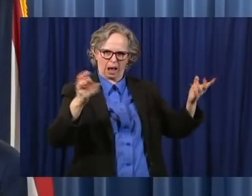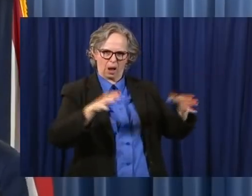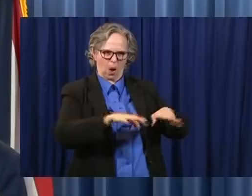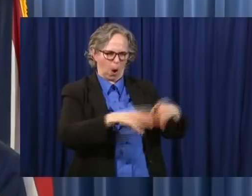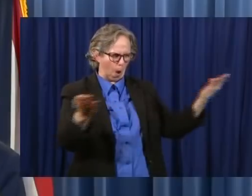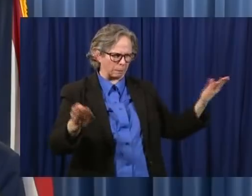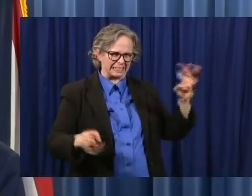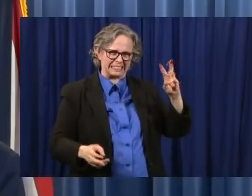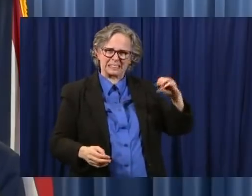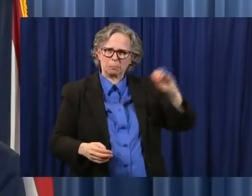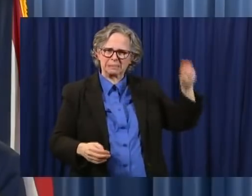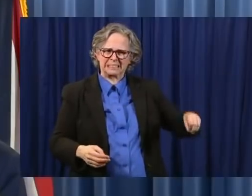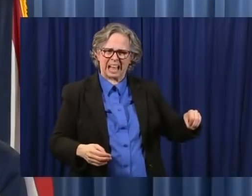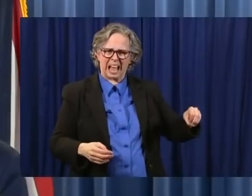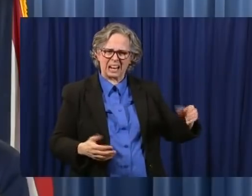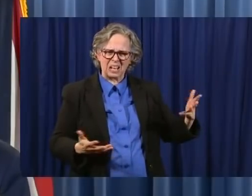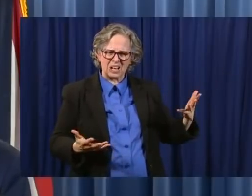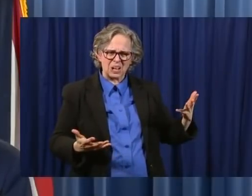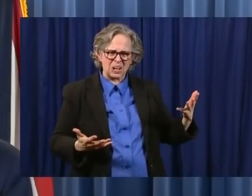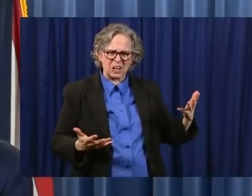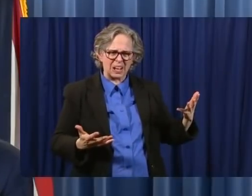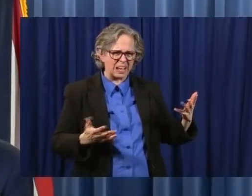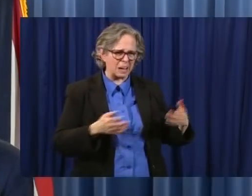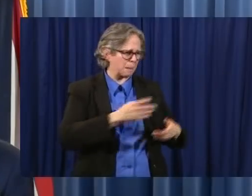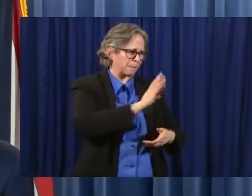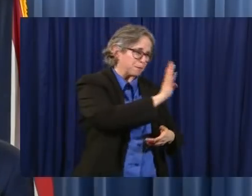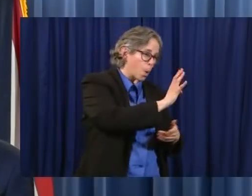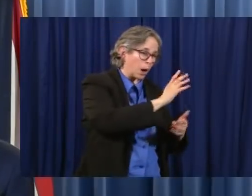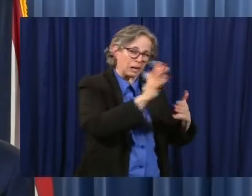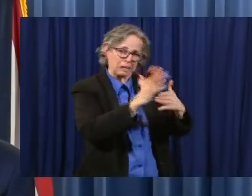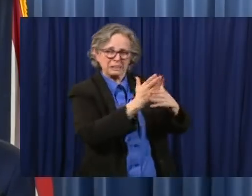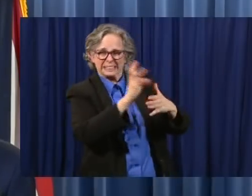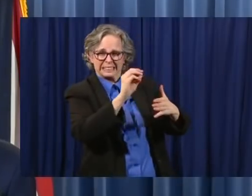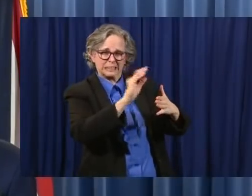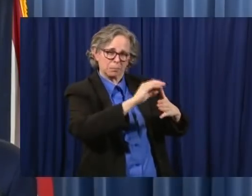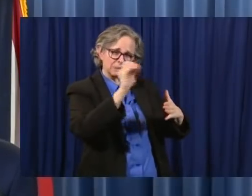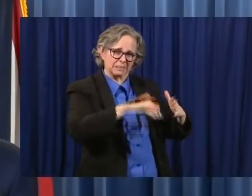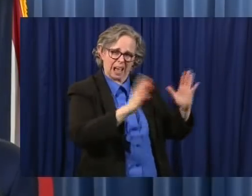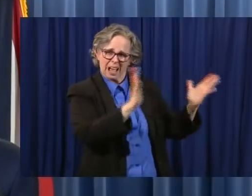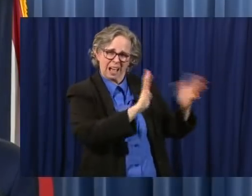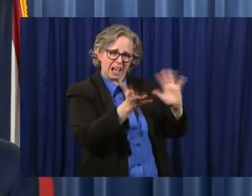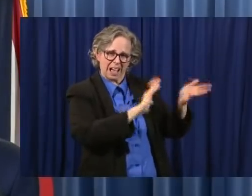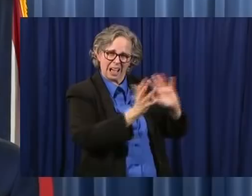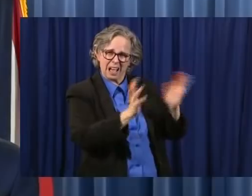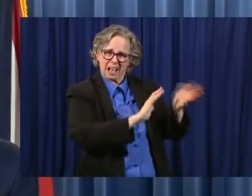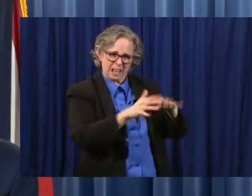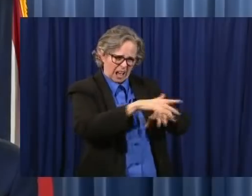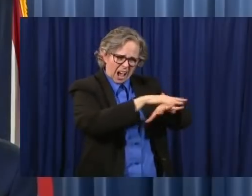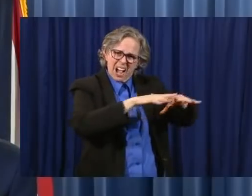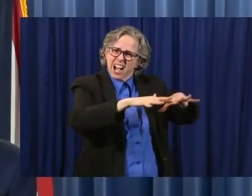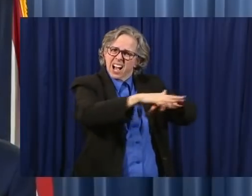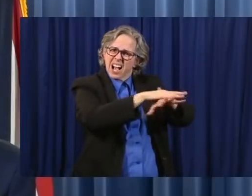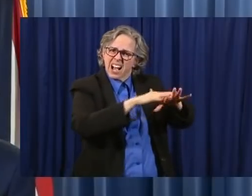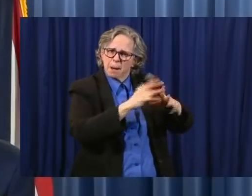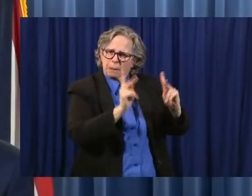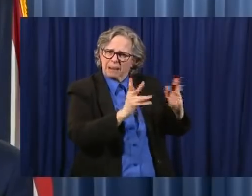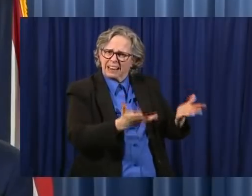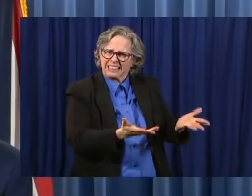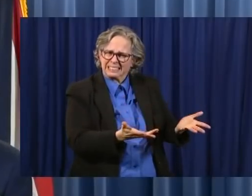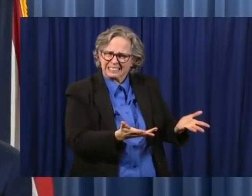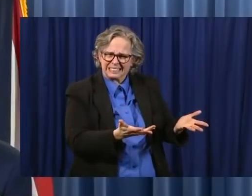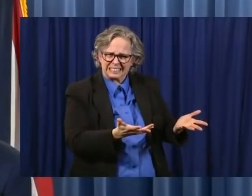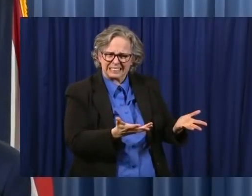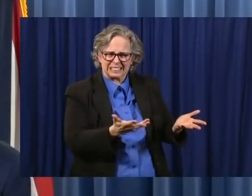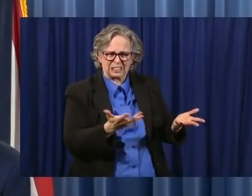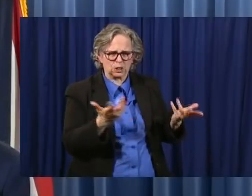So it's around 100 to 125 people in what we're calling a cohort. And what we try to do is get those folks in the cohort